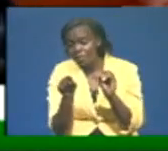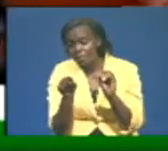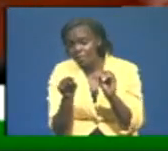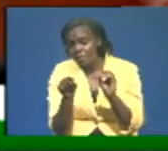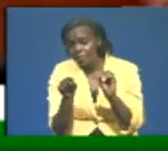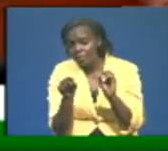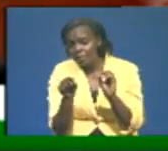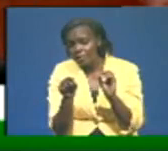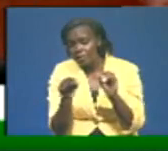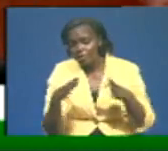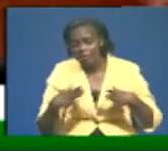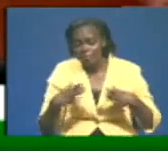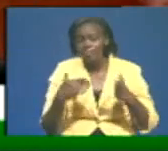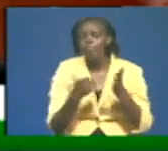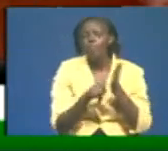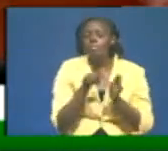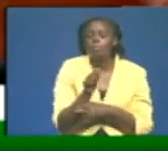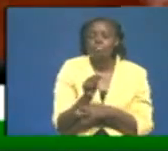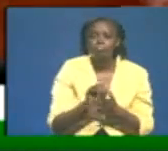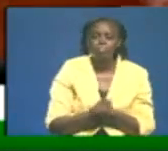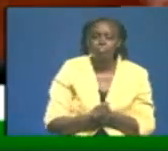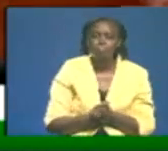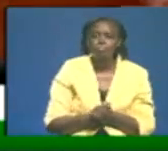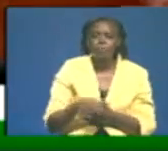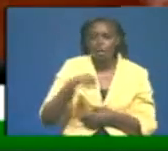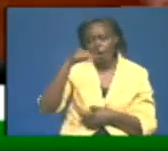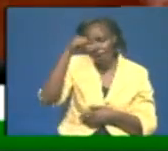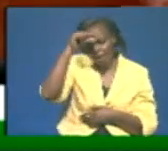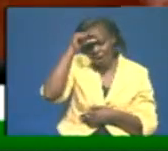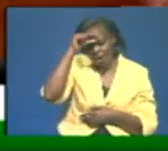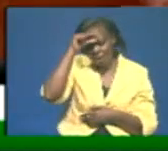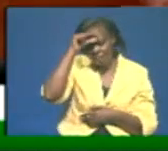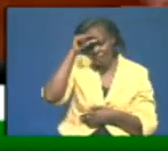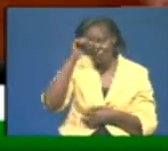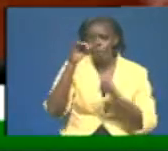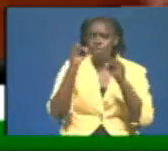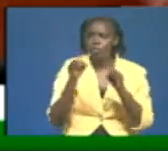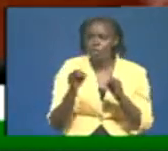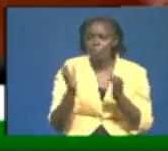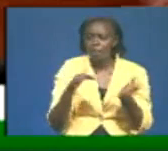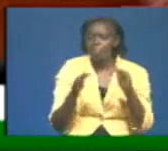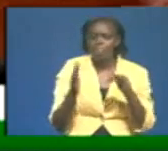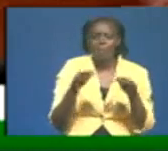on those matters, Madam Speaker. The government so far has not returned back the